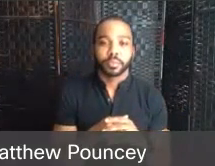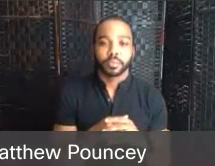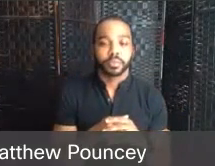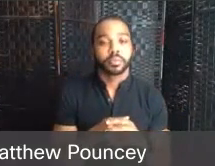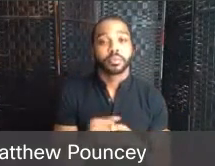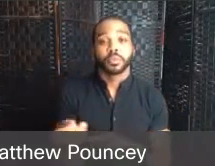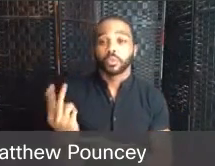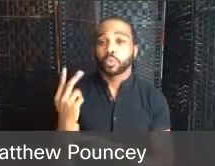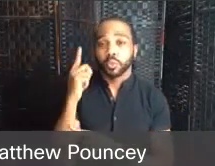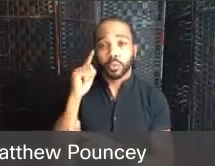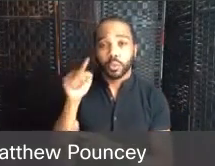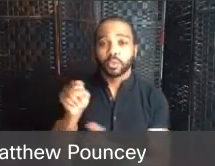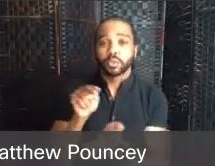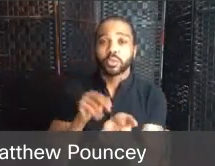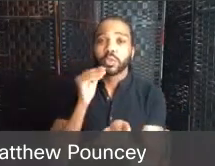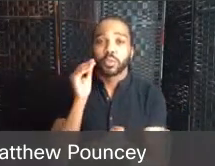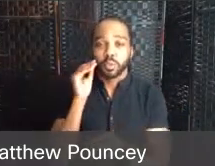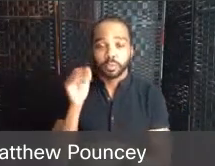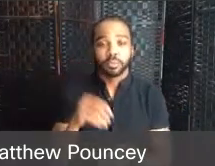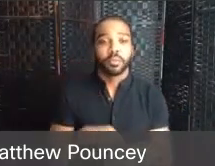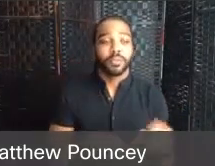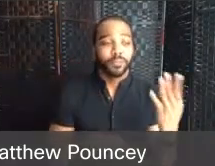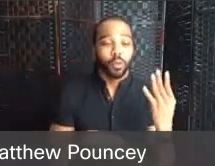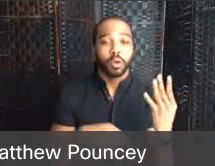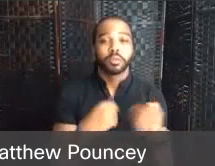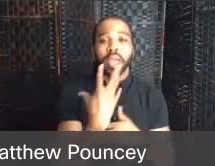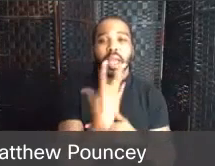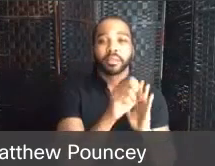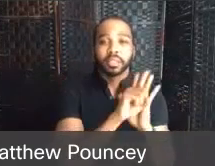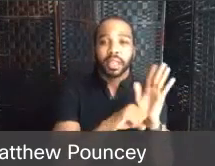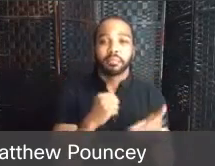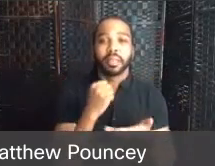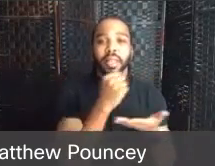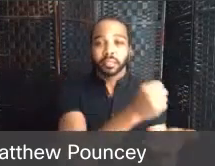2 in a nursing home, 4 in out-of-state placements,